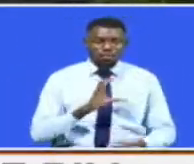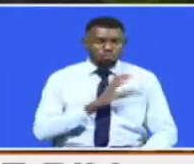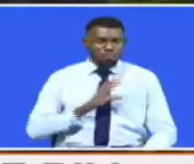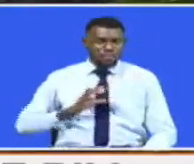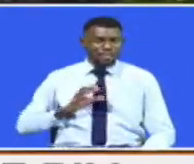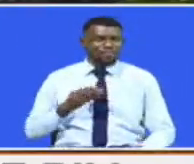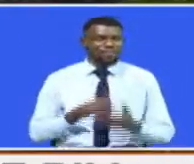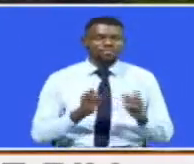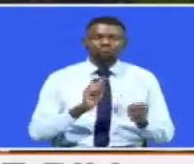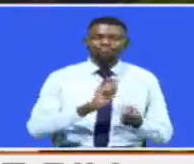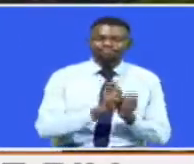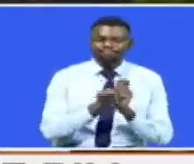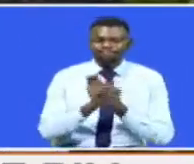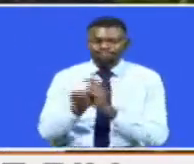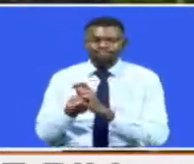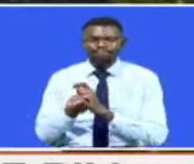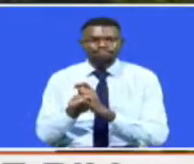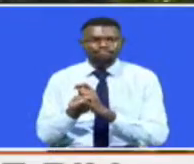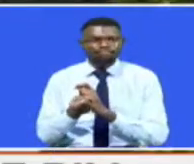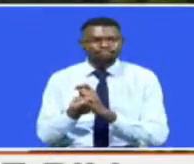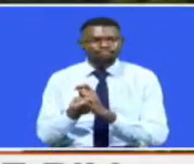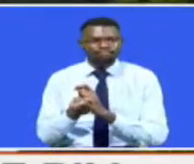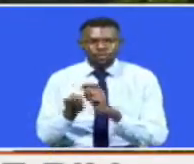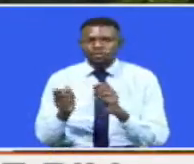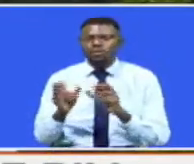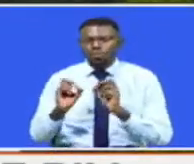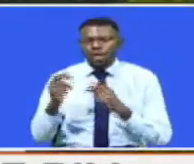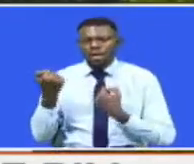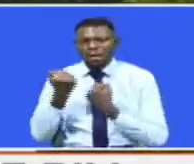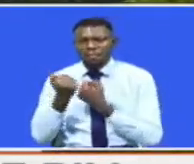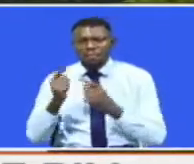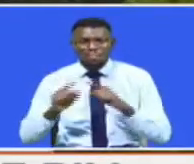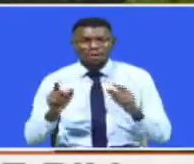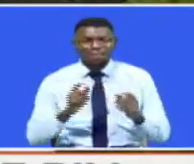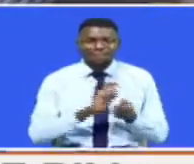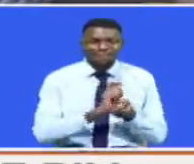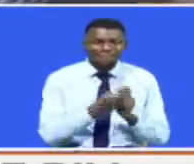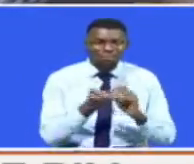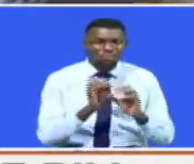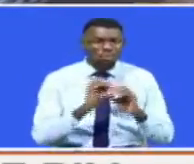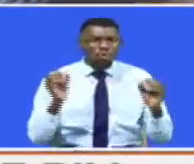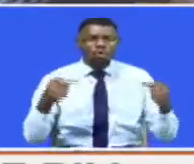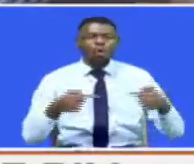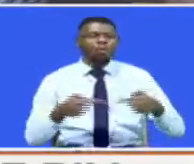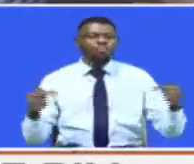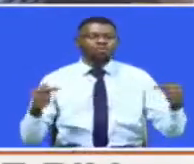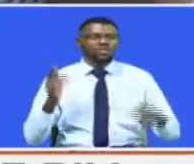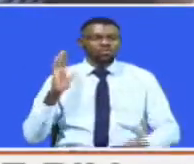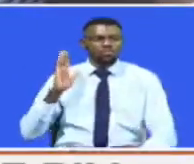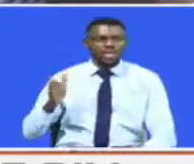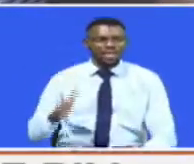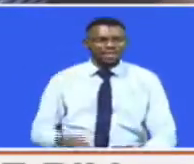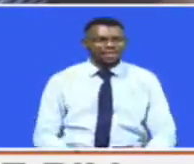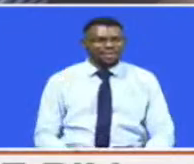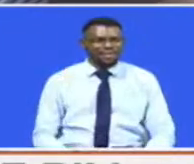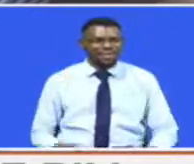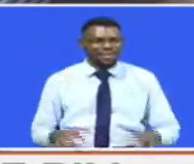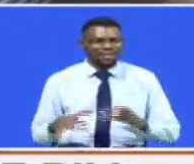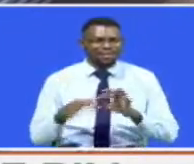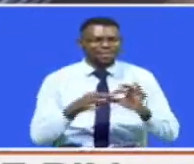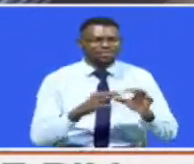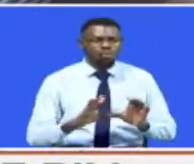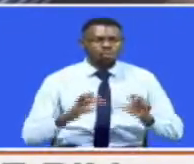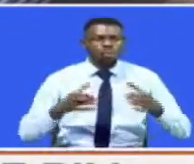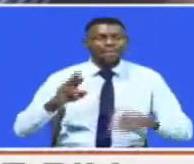is responsible for doing that, then we'll support it. But if not amended, then I'll oppose it. The Azimio